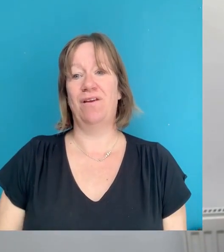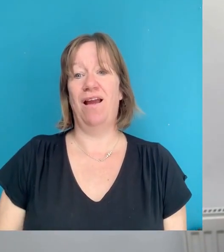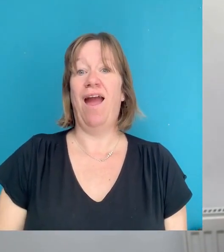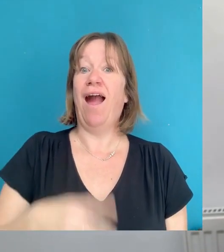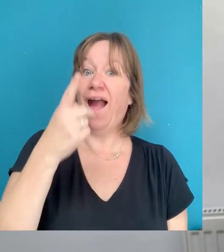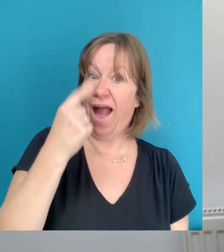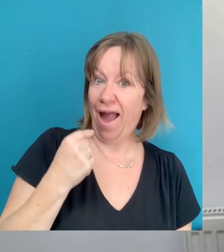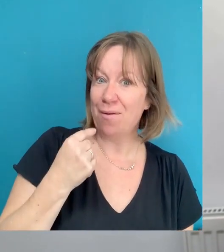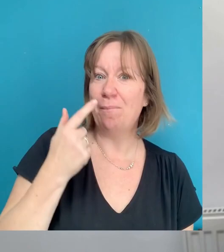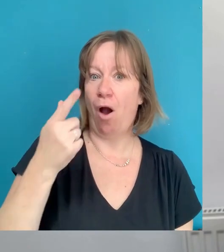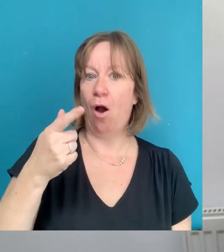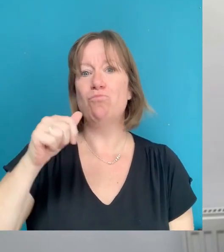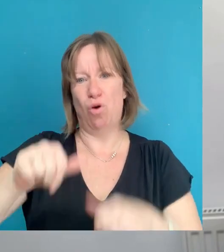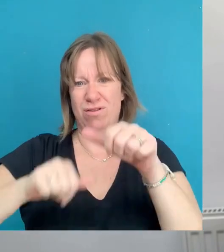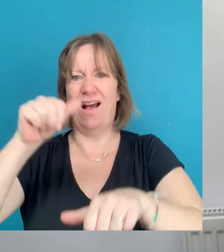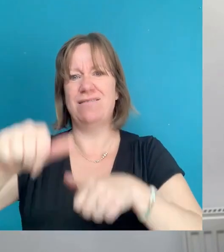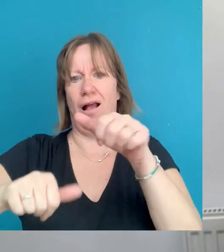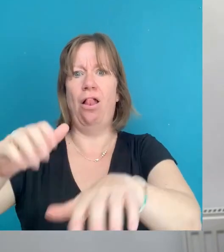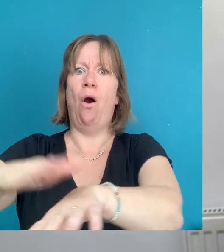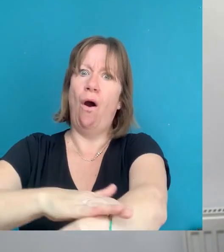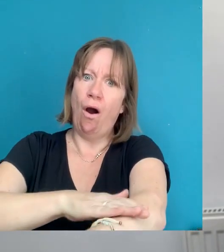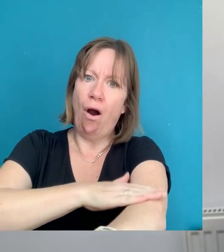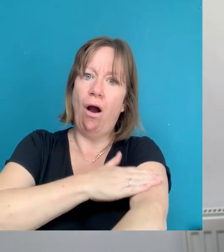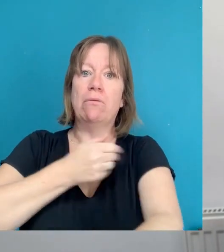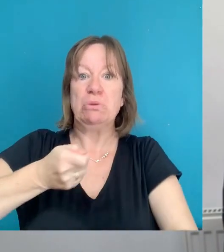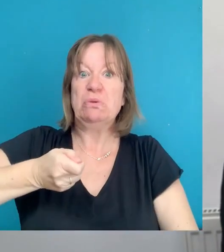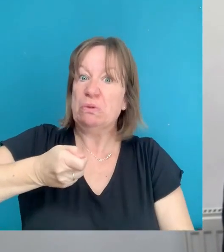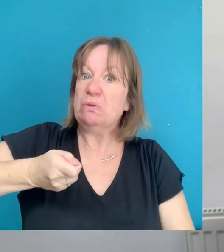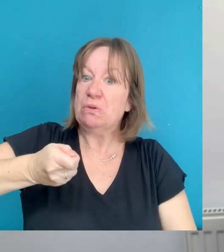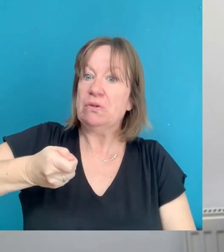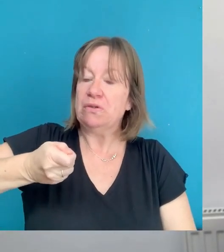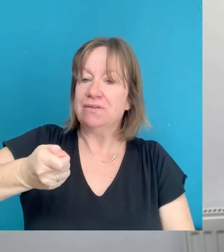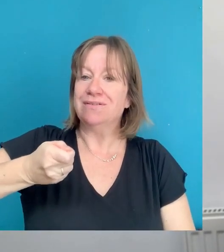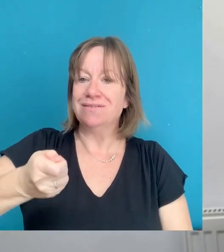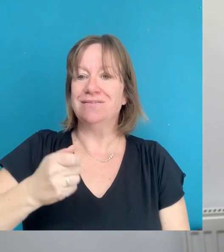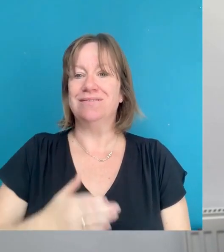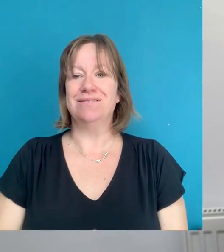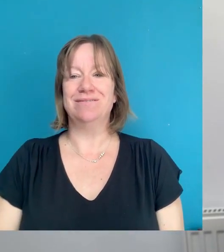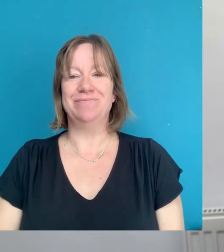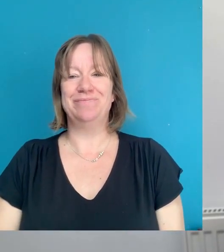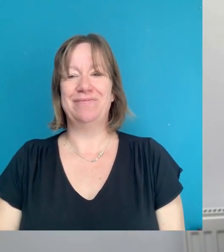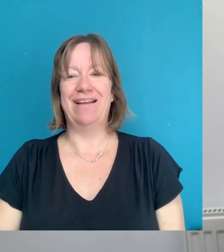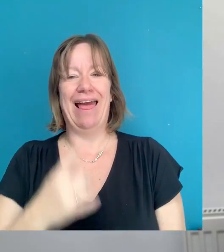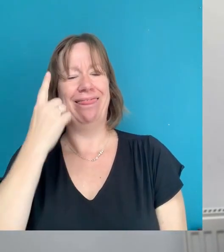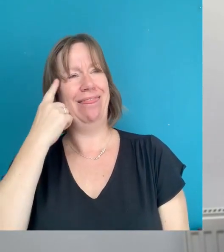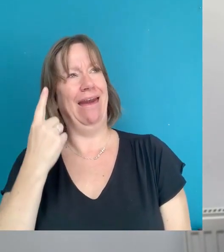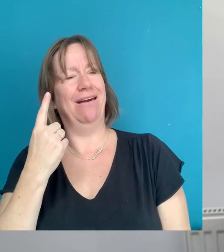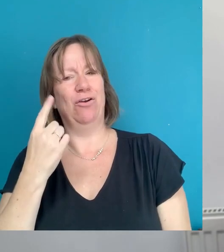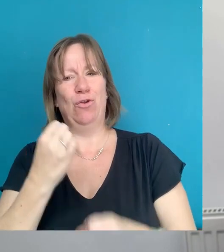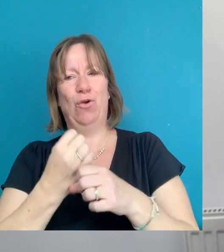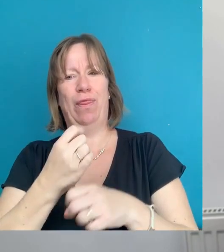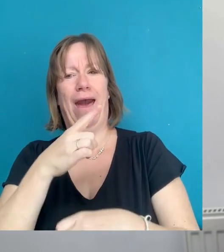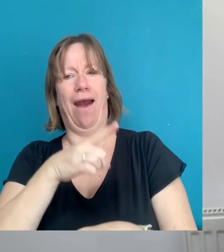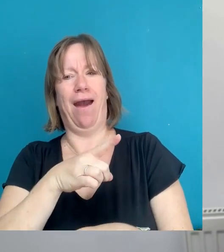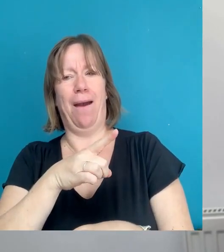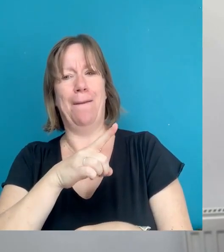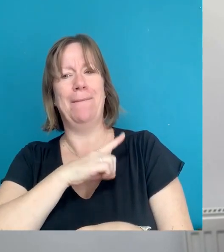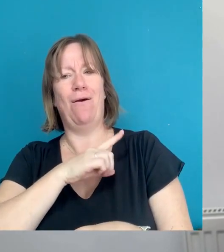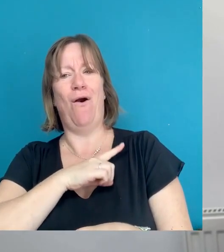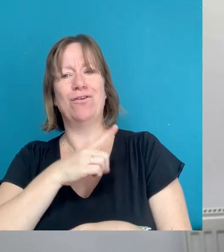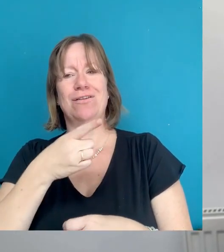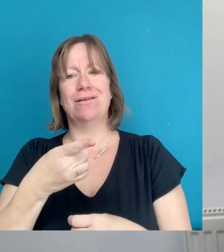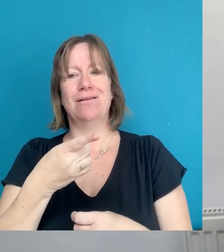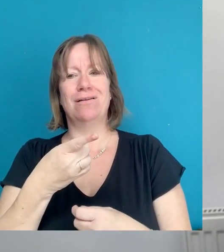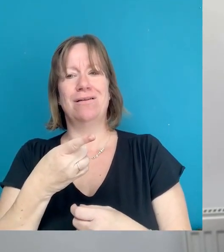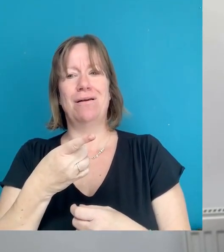out. Or you can do, but it takes a lot longer. We all instinctively do that because,